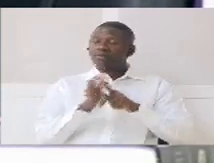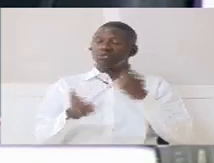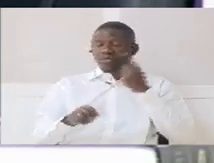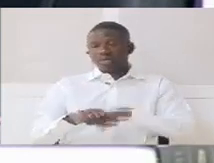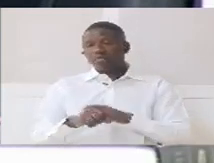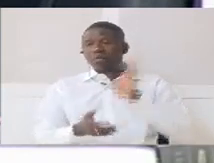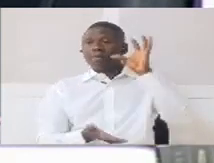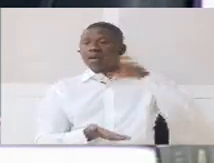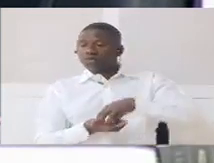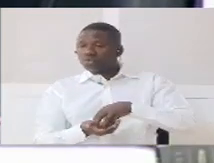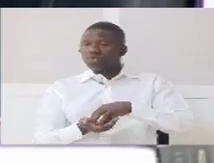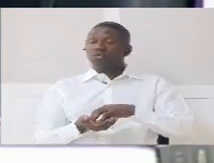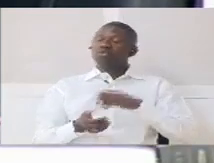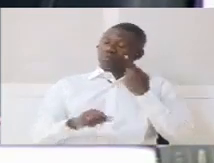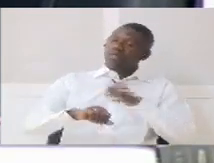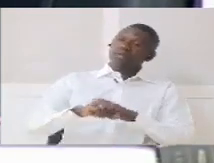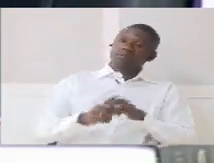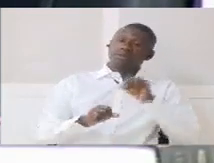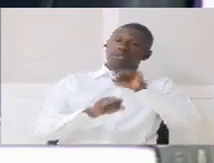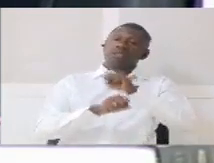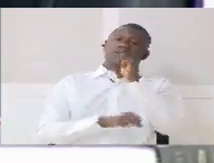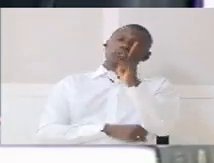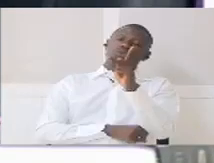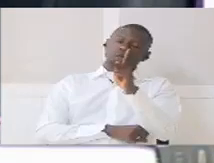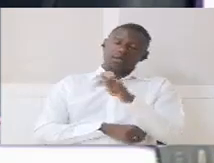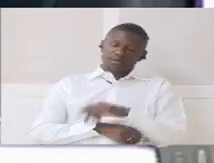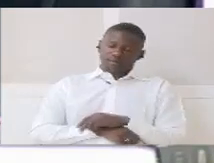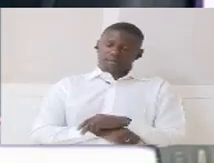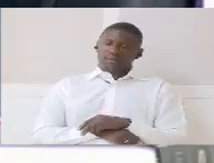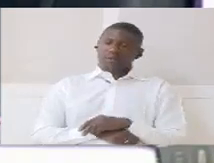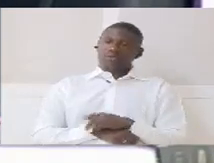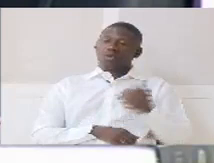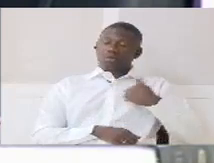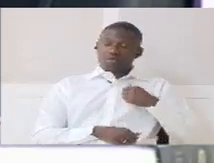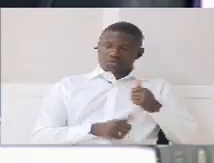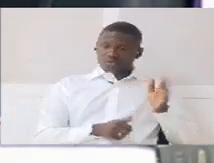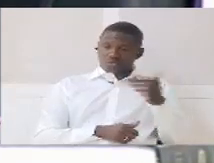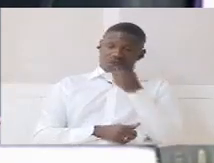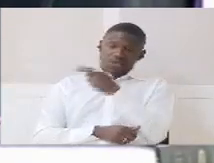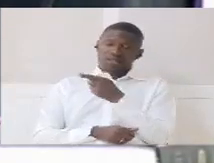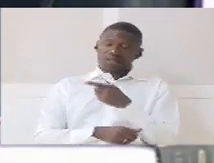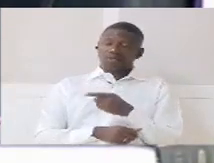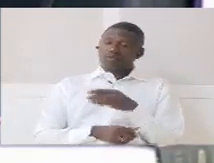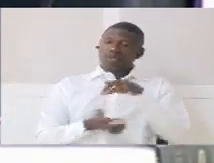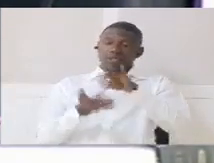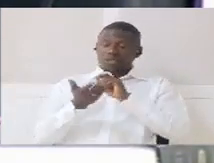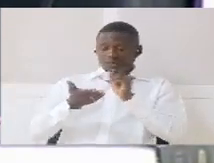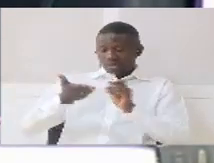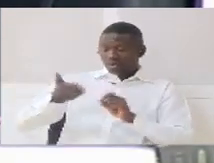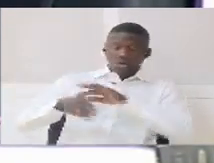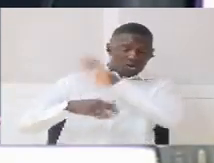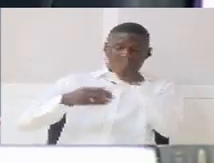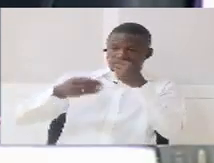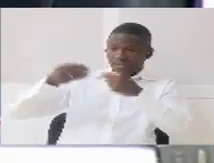Sometimes Banjul. Sometimes Serekunda. Sometimes Serekunda. Those that are going there also. Yeah, the name beta. We take all jot down their